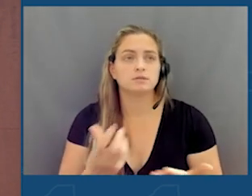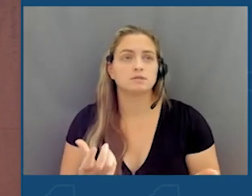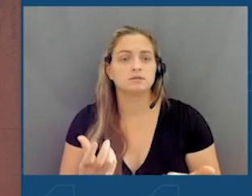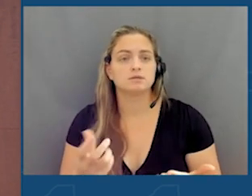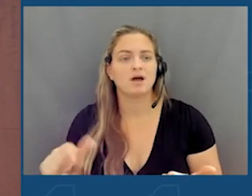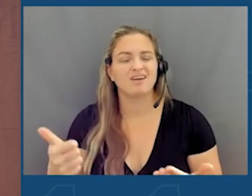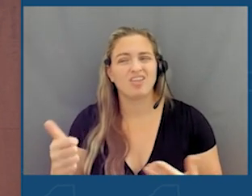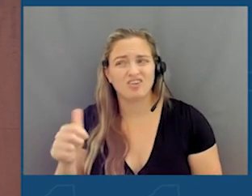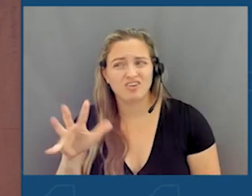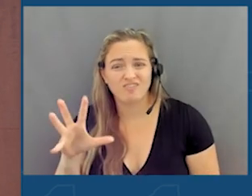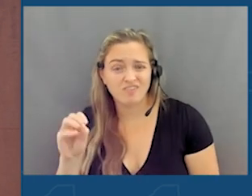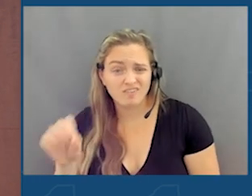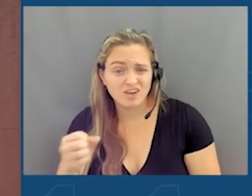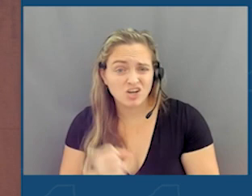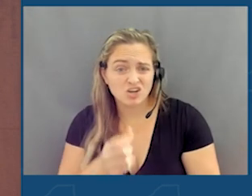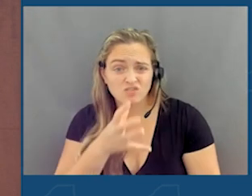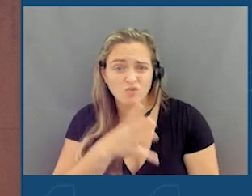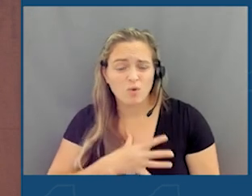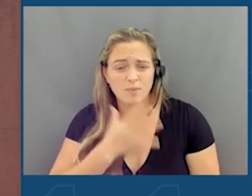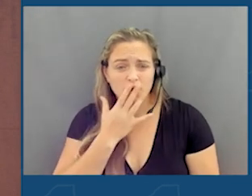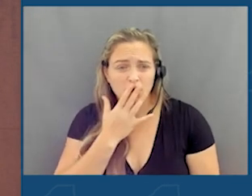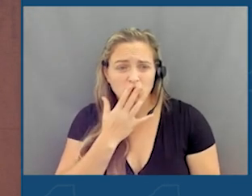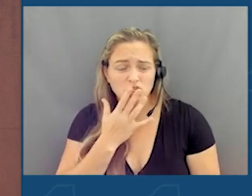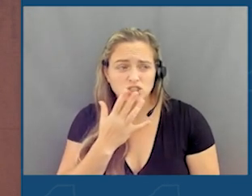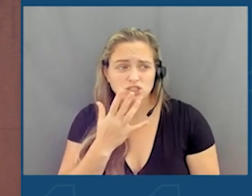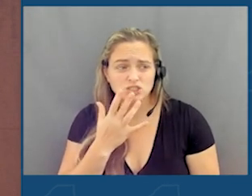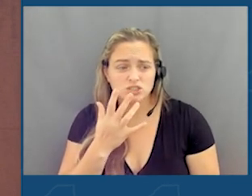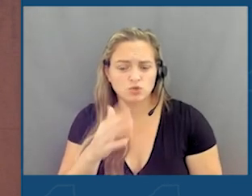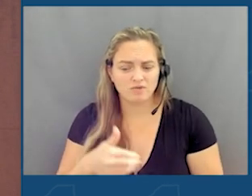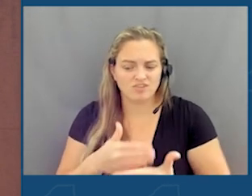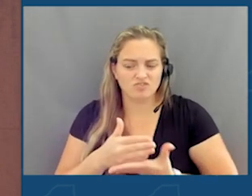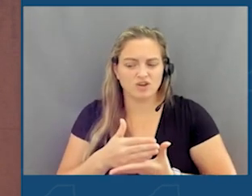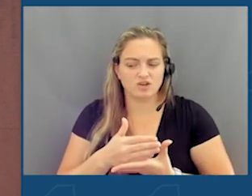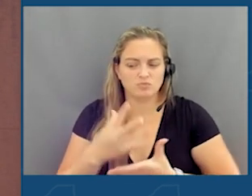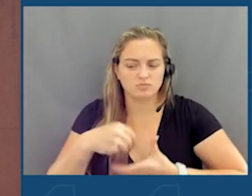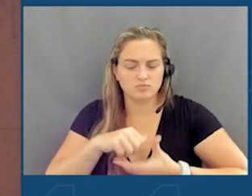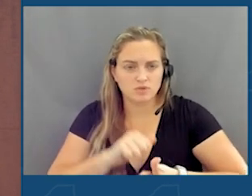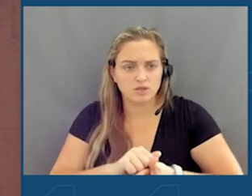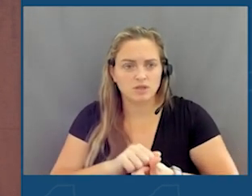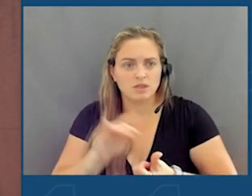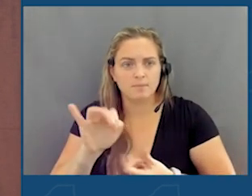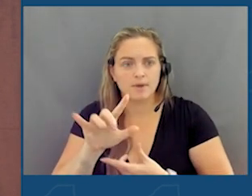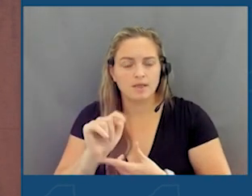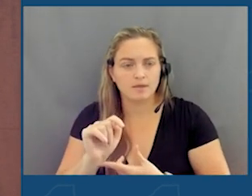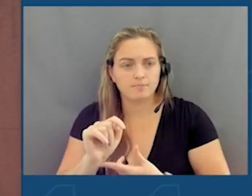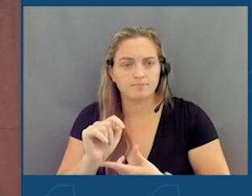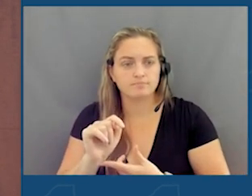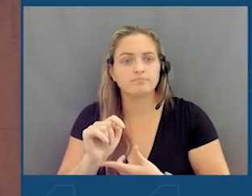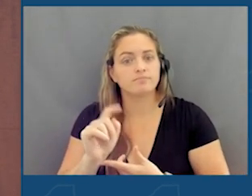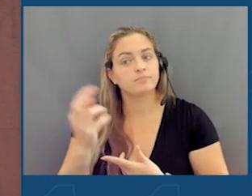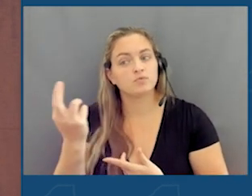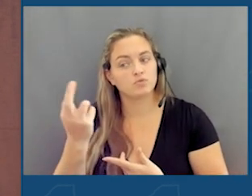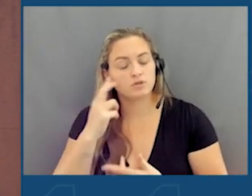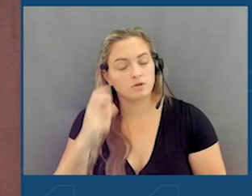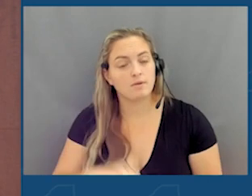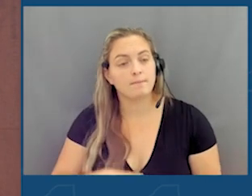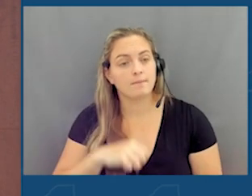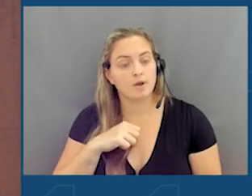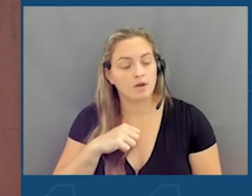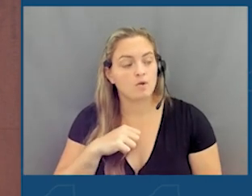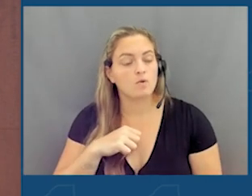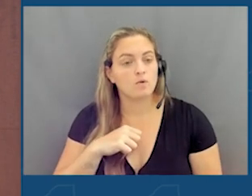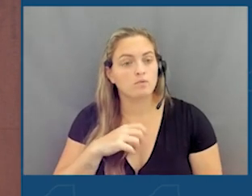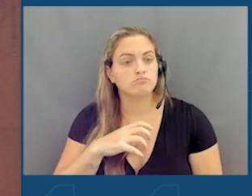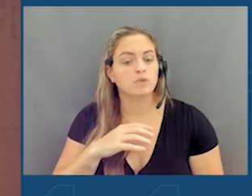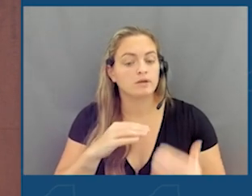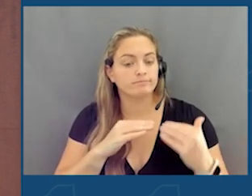50 years for women of color in order to have the right to participate in the ballot, which is why I'm so proud, of course, of my